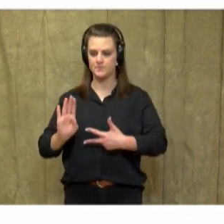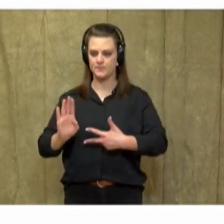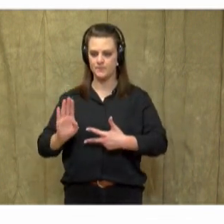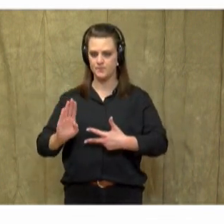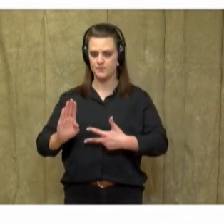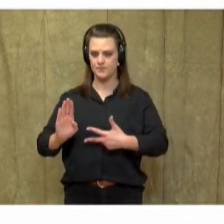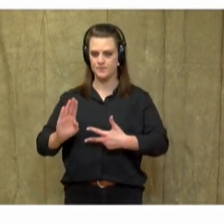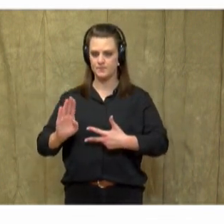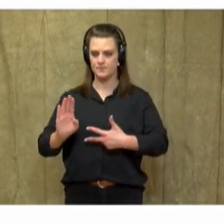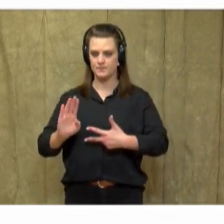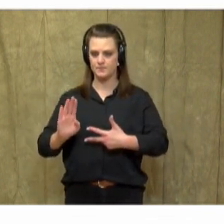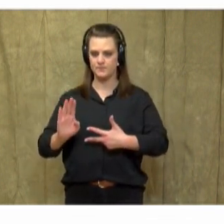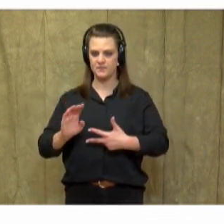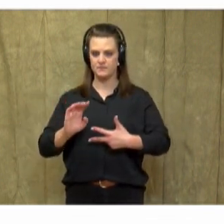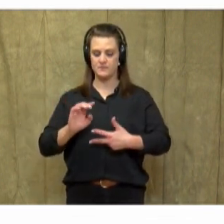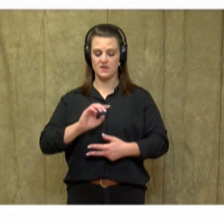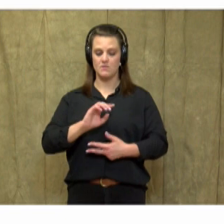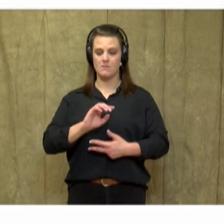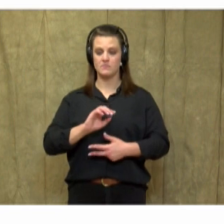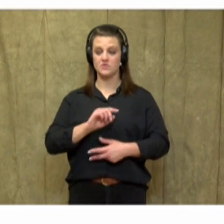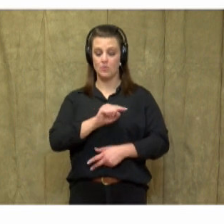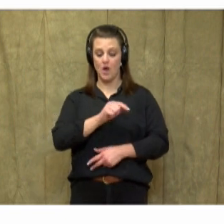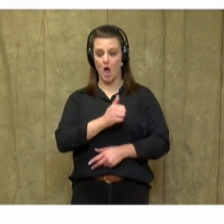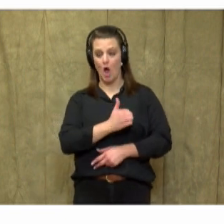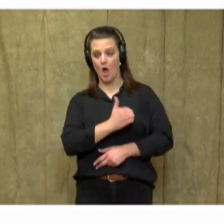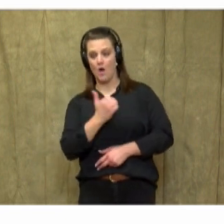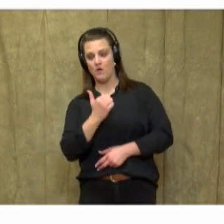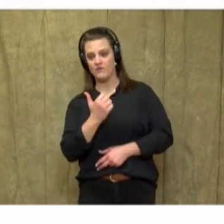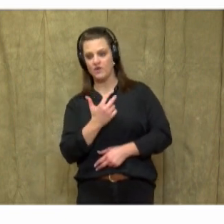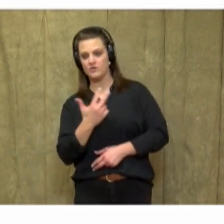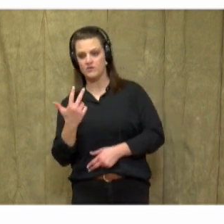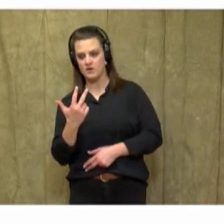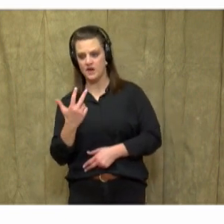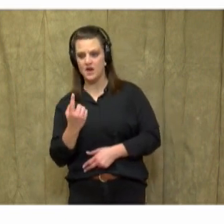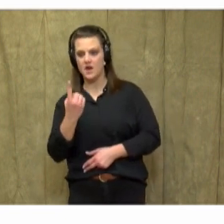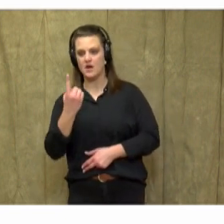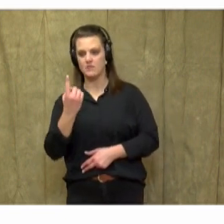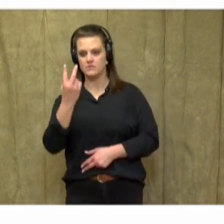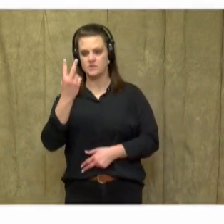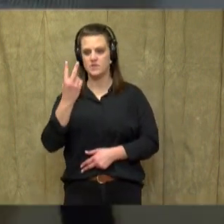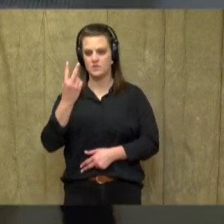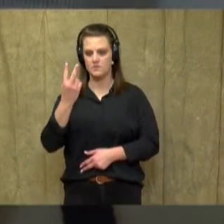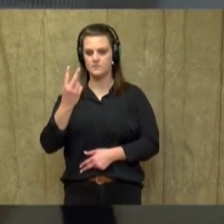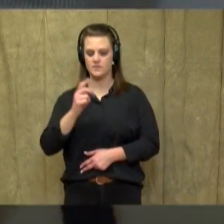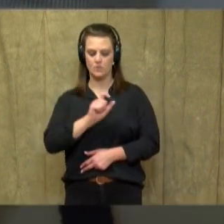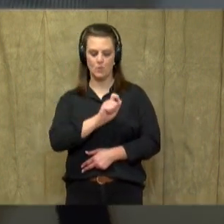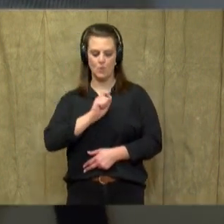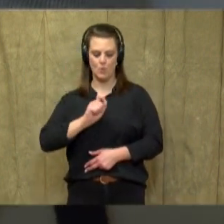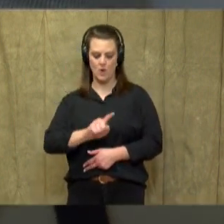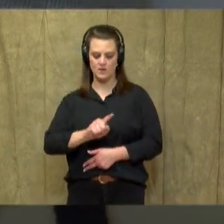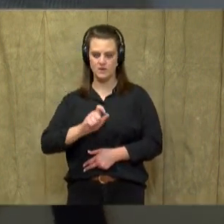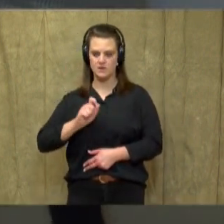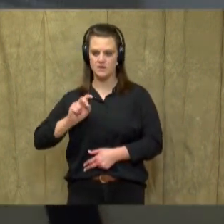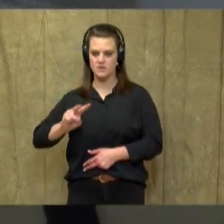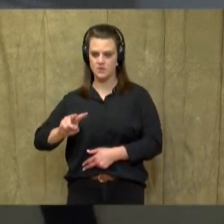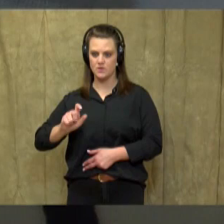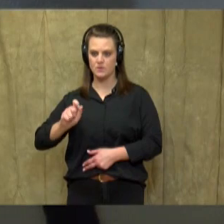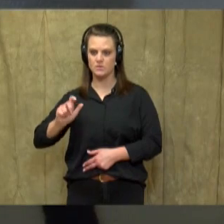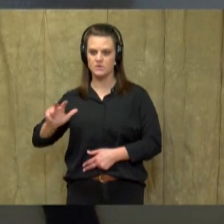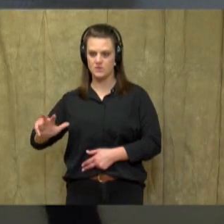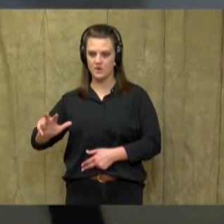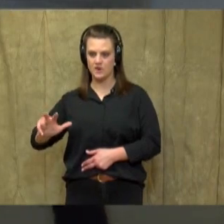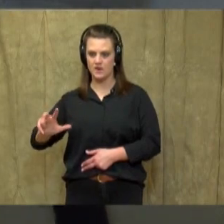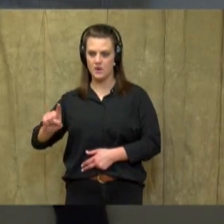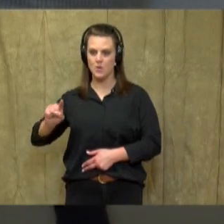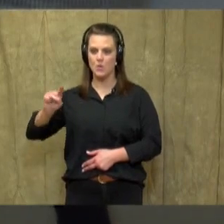point B, did you move over to the 3 and up 2? Yeah, so point B, its